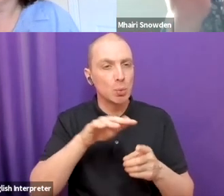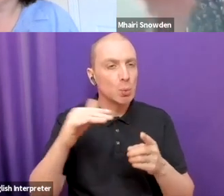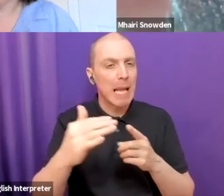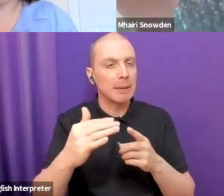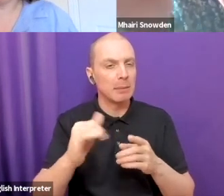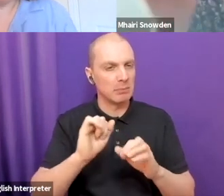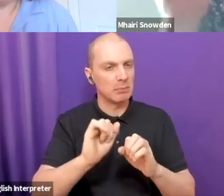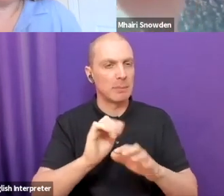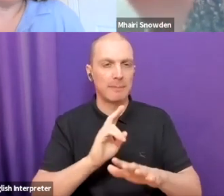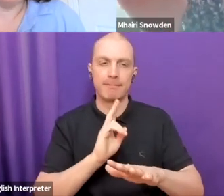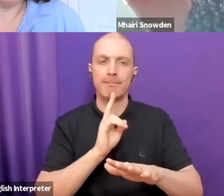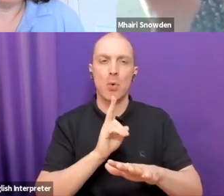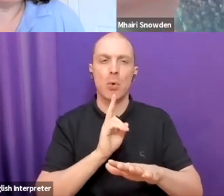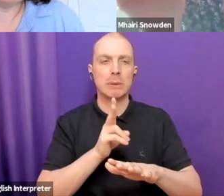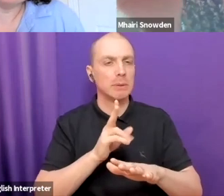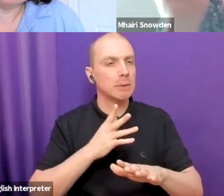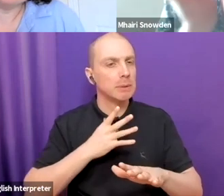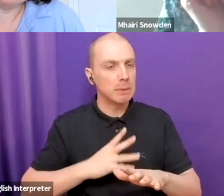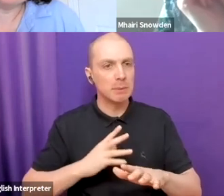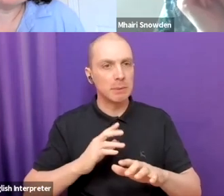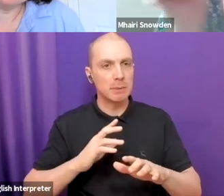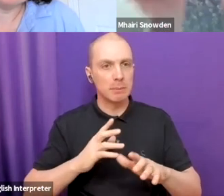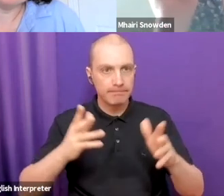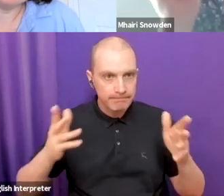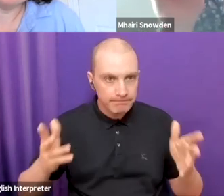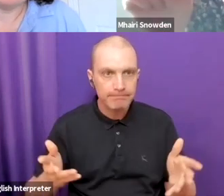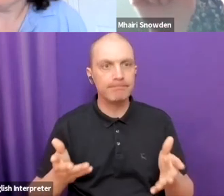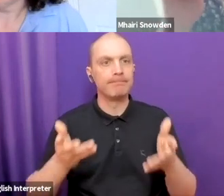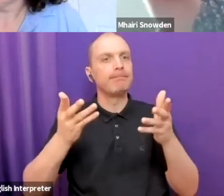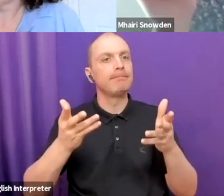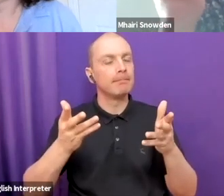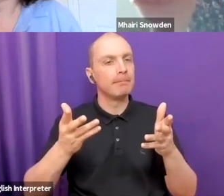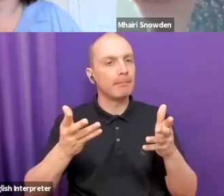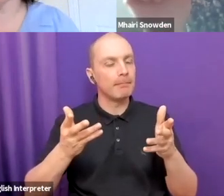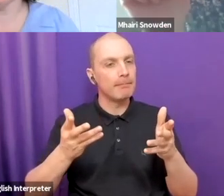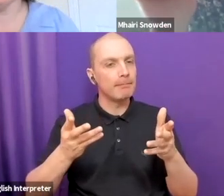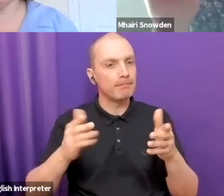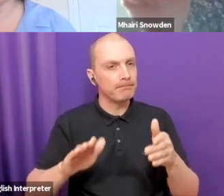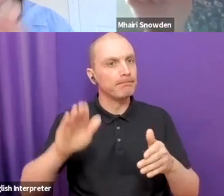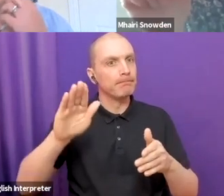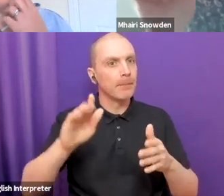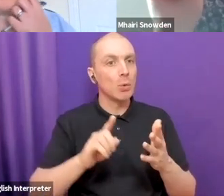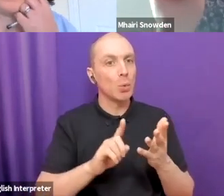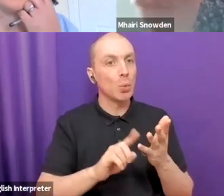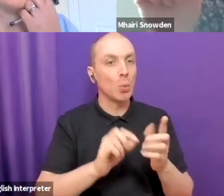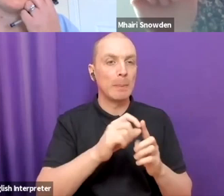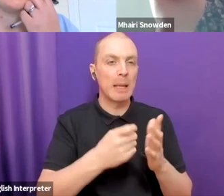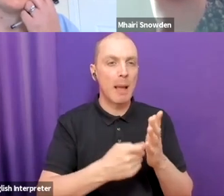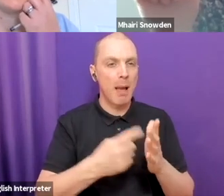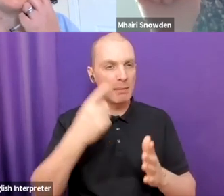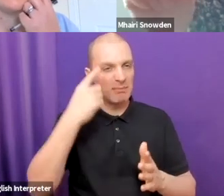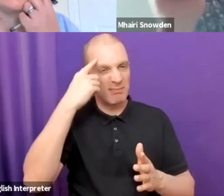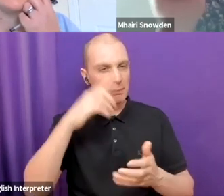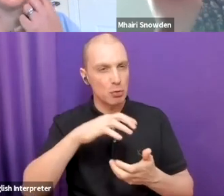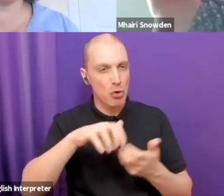like, as a sort of loudspeaker to amplify that voice where it needs to be heard. So I think UPR, albeit it seems quite complex, and even the title of it is